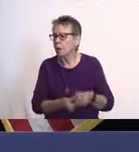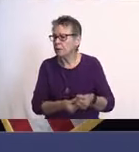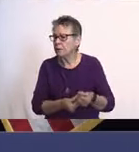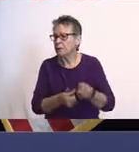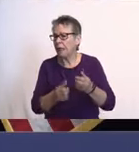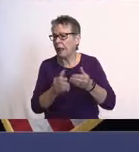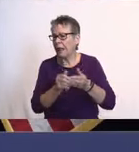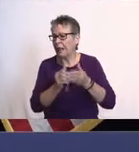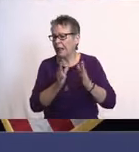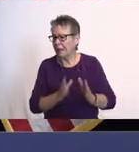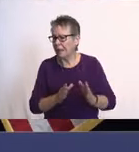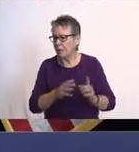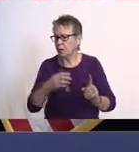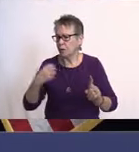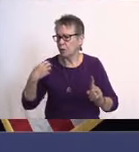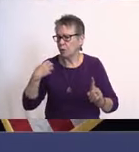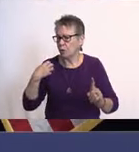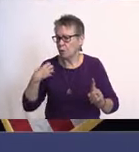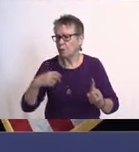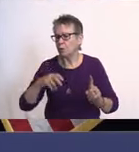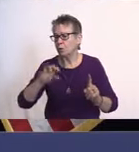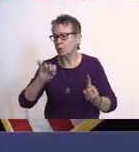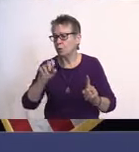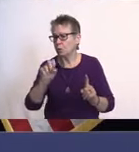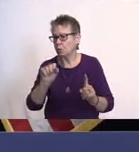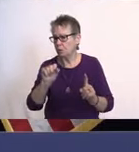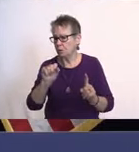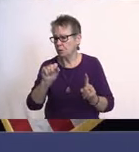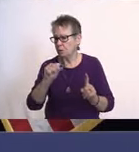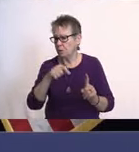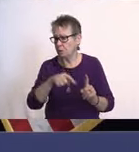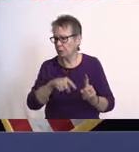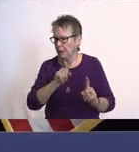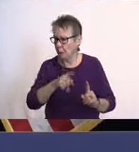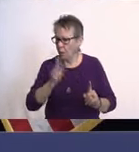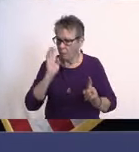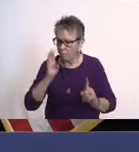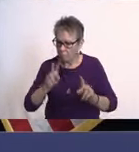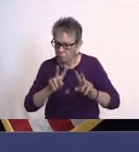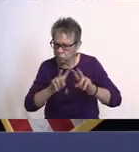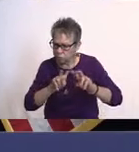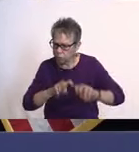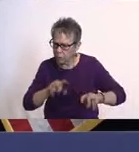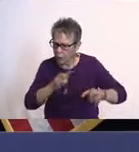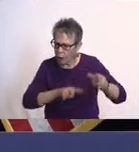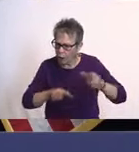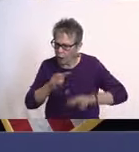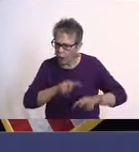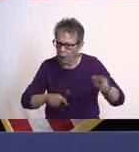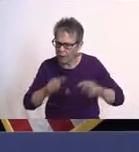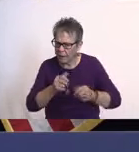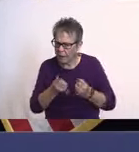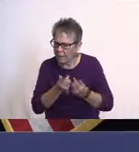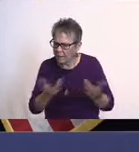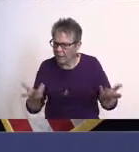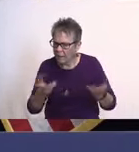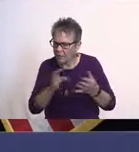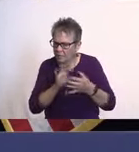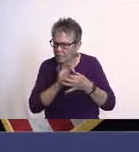Apportionment Commission, and I know that he'll take all things that need to be into consideration, including